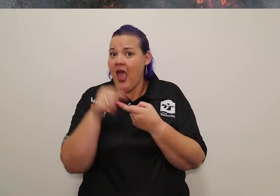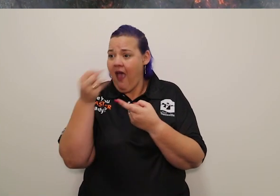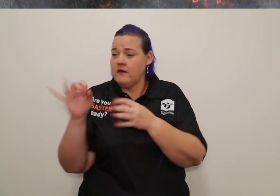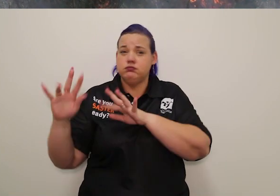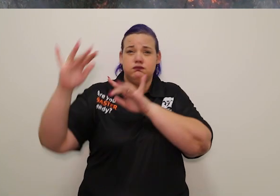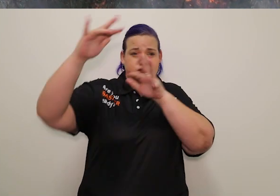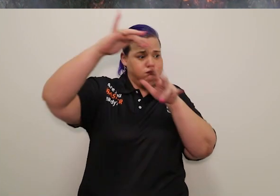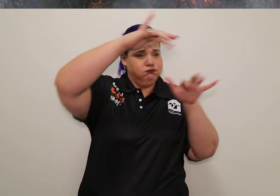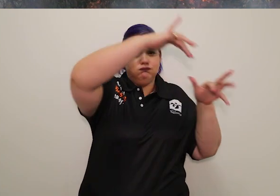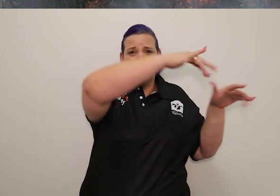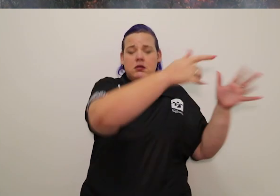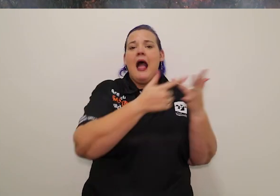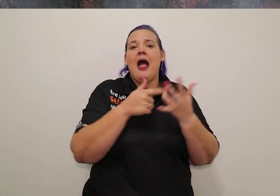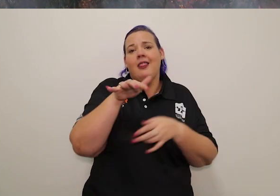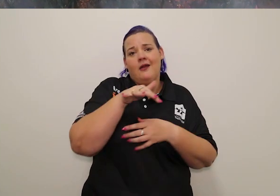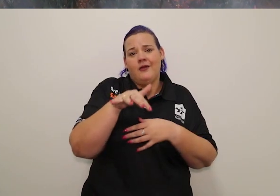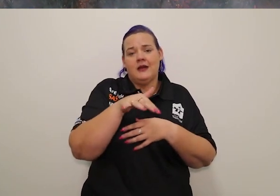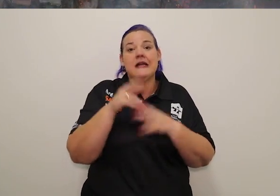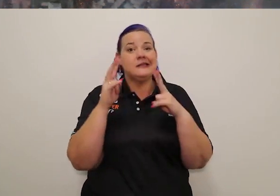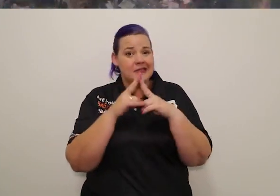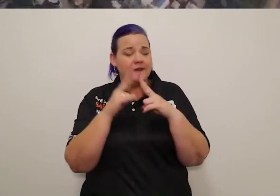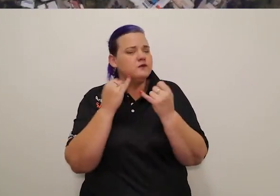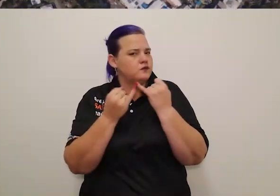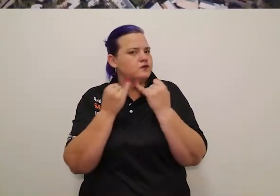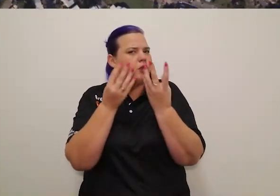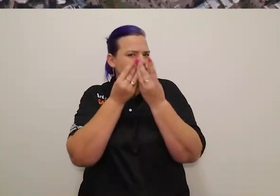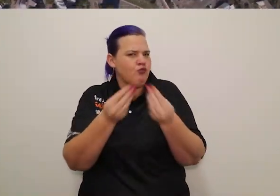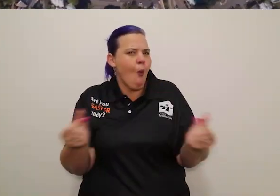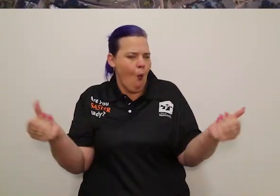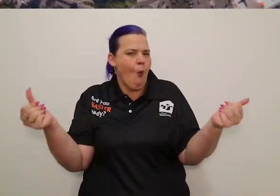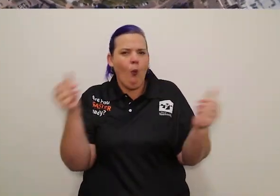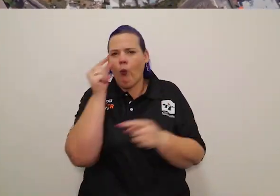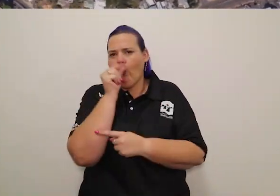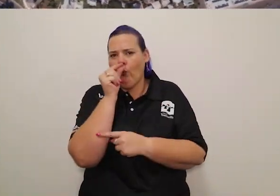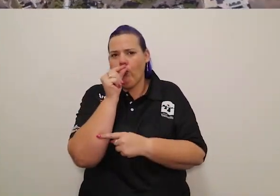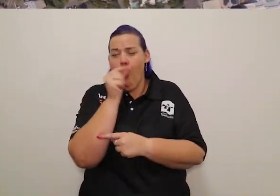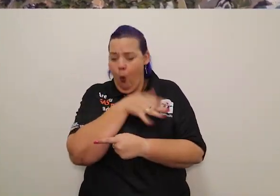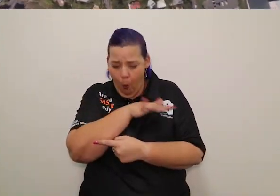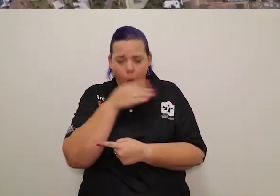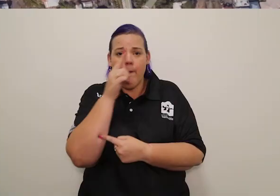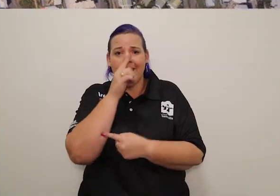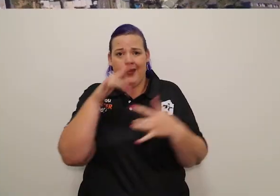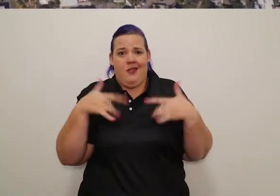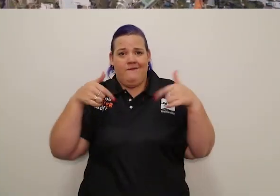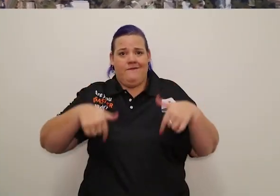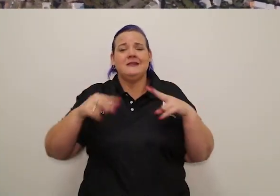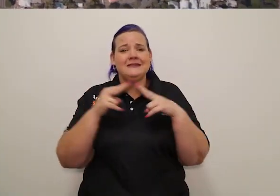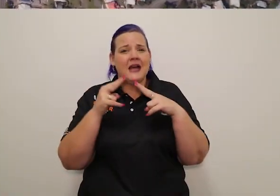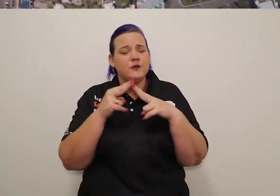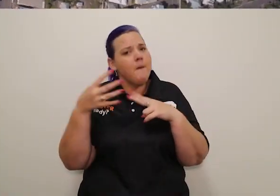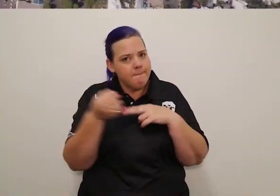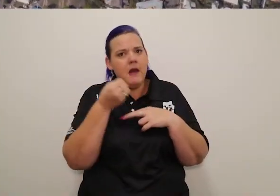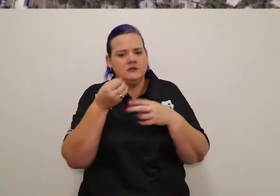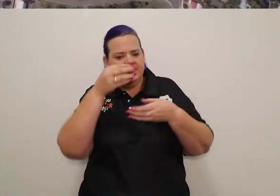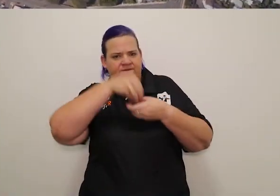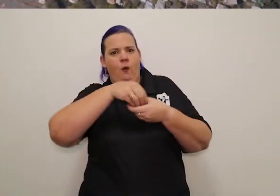burning material, embers and smoke. Townsville, a dry tropics area, is traditionally very dry, and all residents